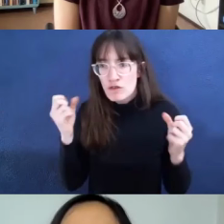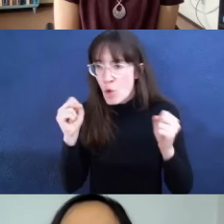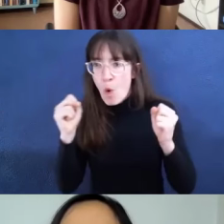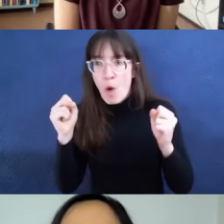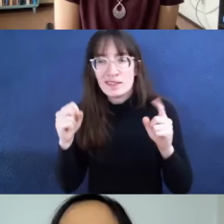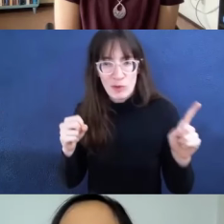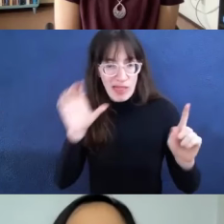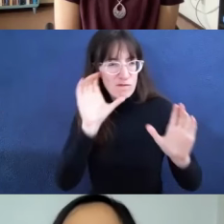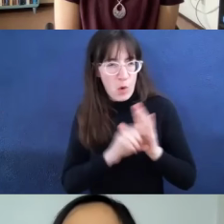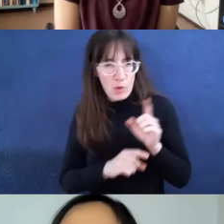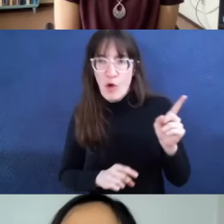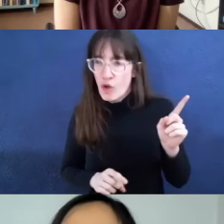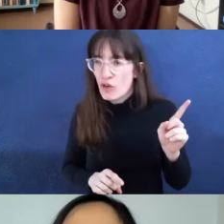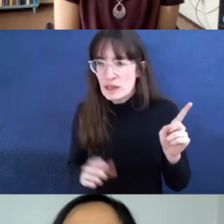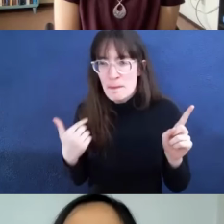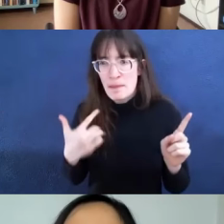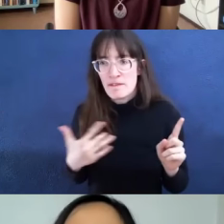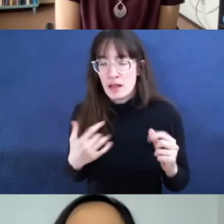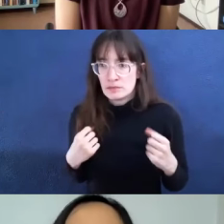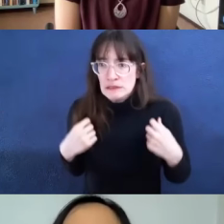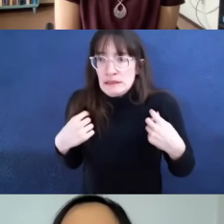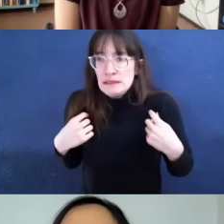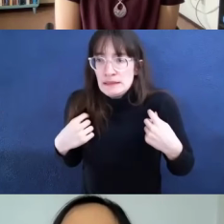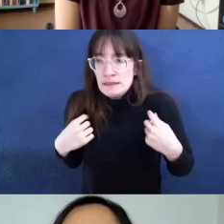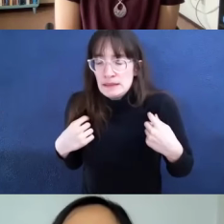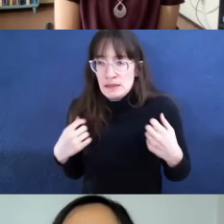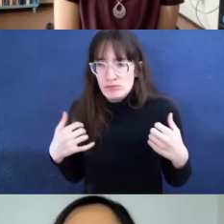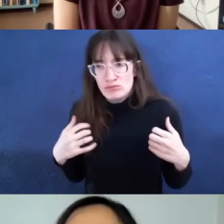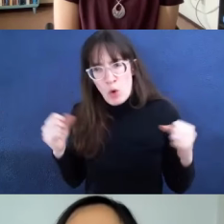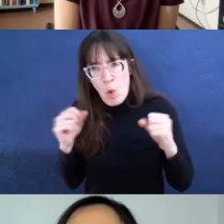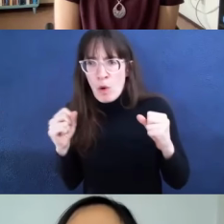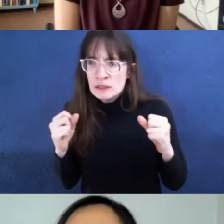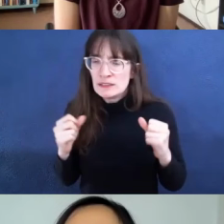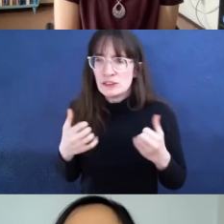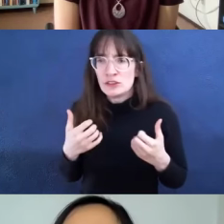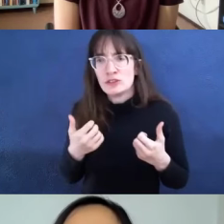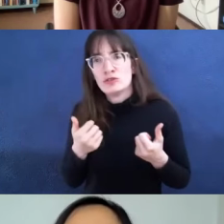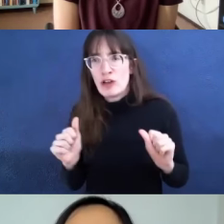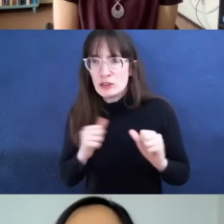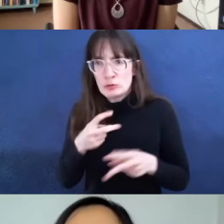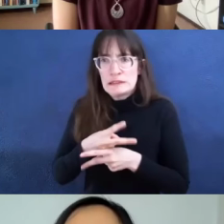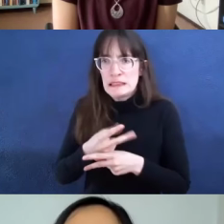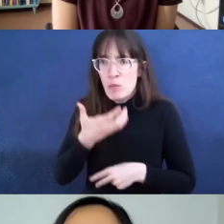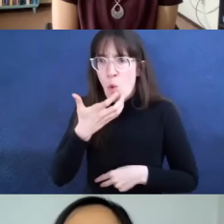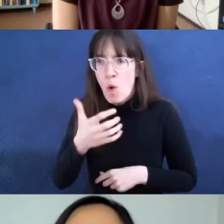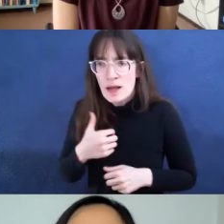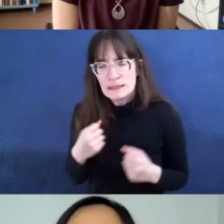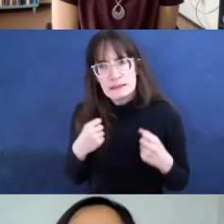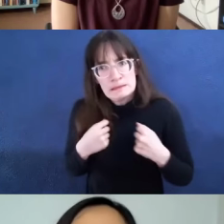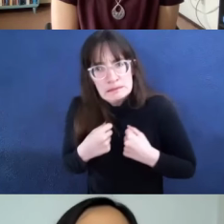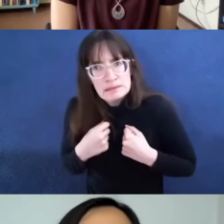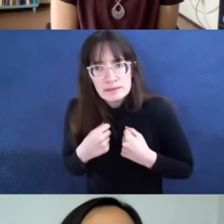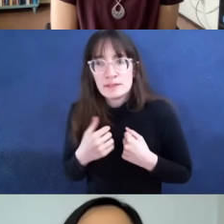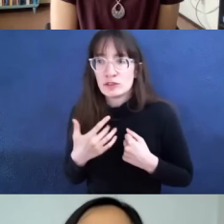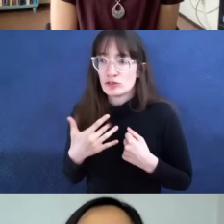maybe your shoulders are hunched up a little bit and you're trying to maintain your warmth by huddling and keeping